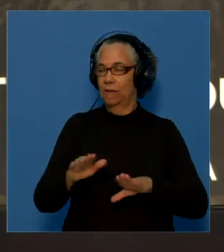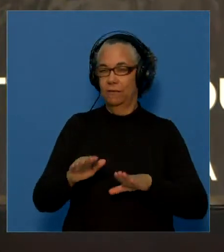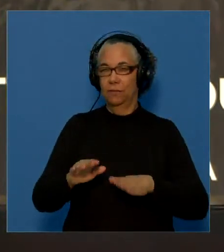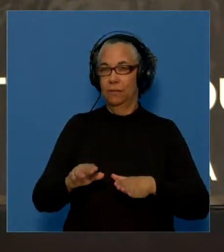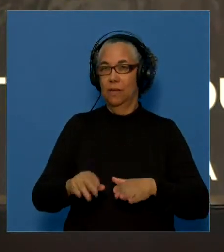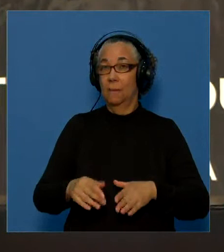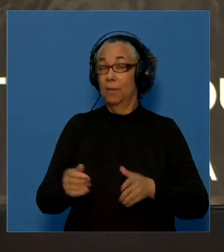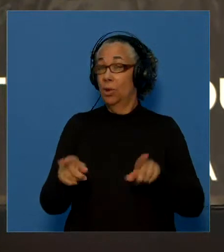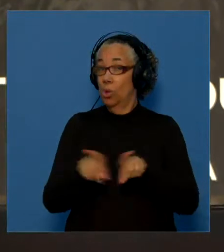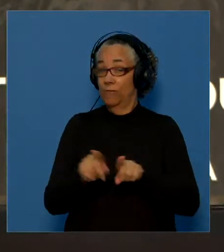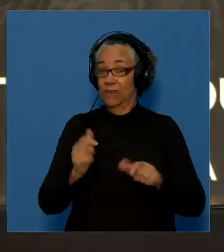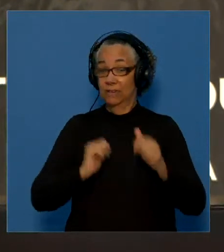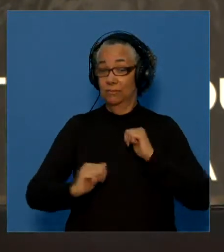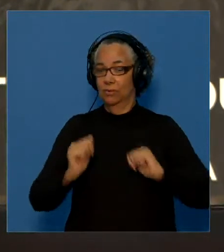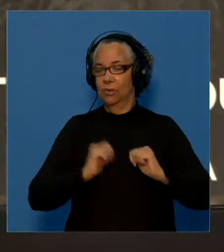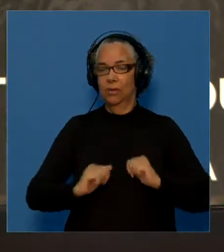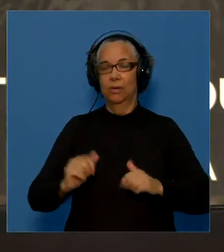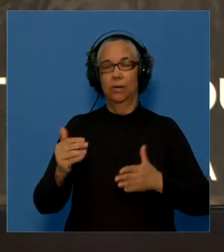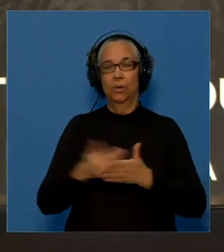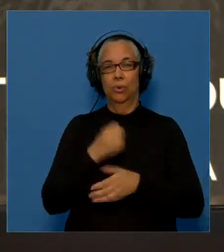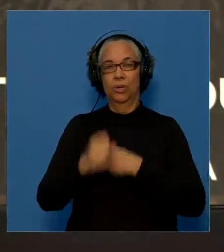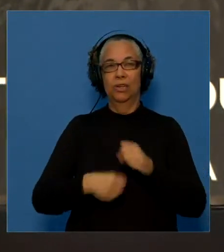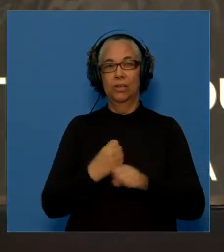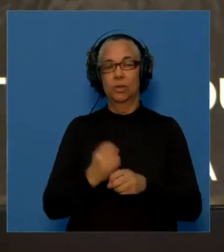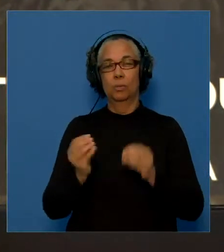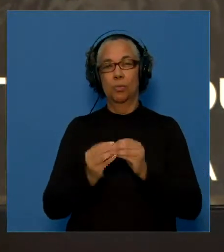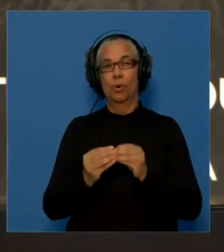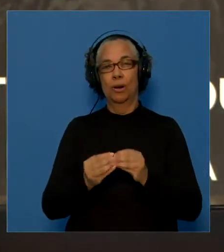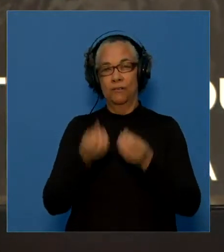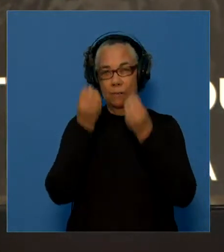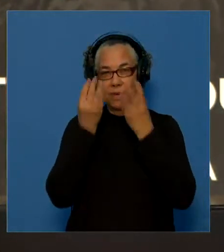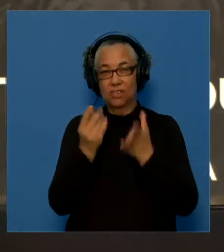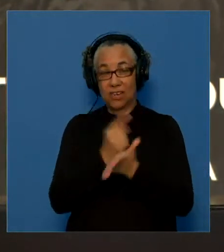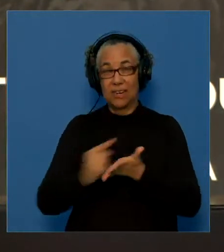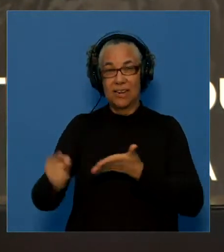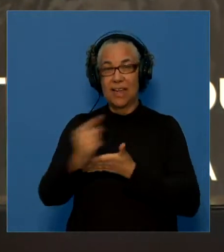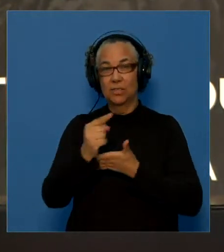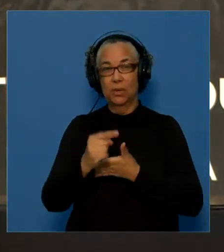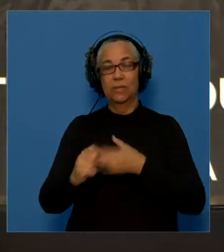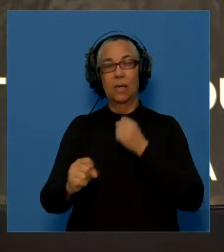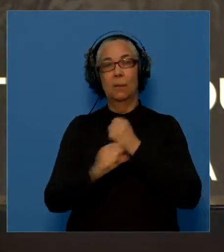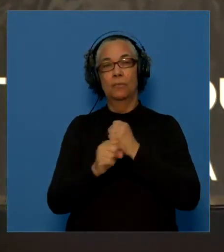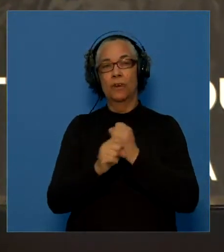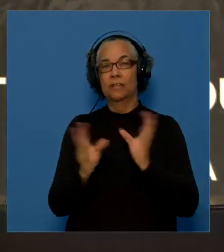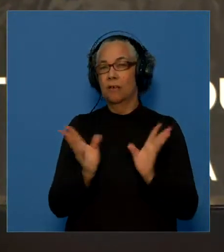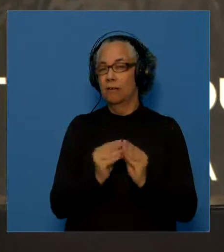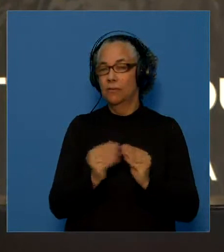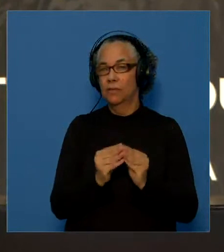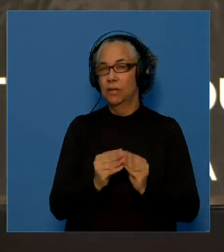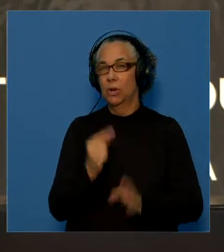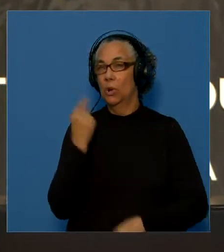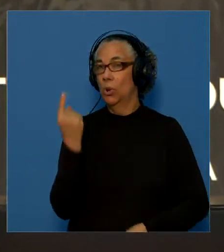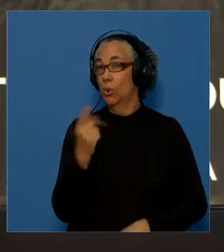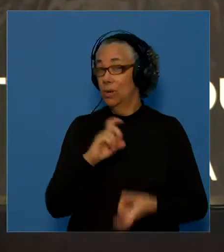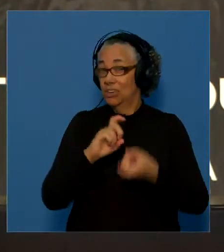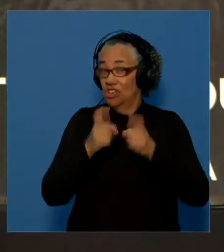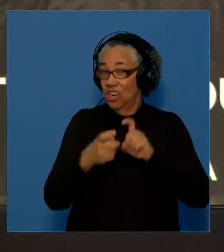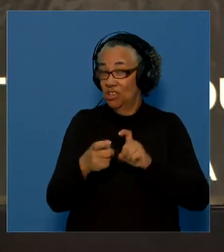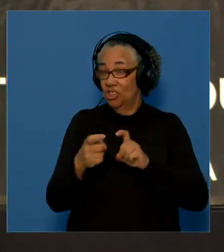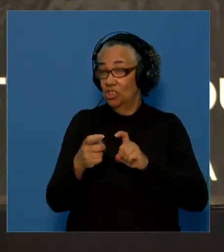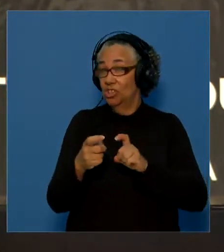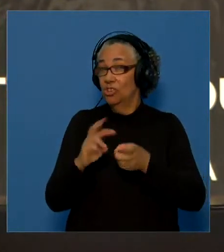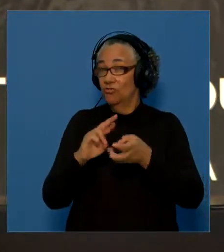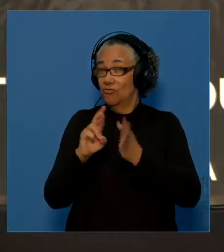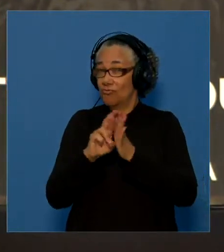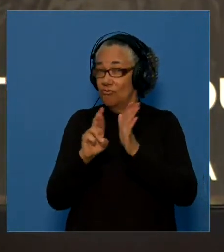will be able to provide more information on that at next week's press conference. The only minor change in the regulations that